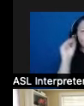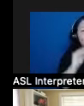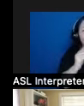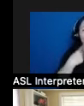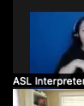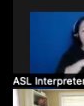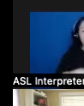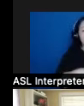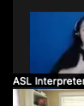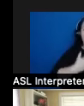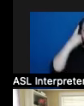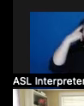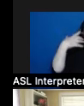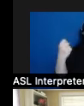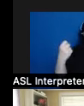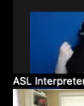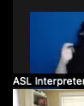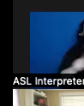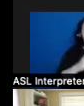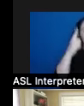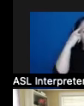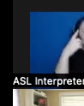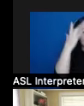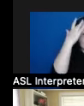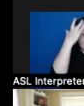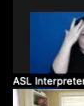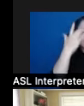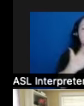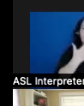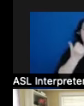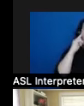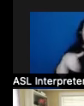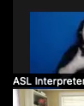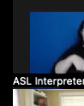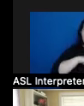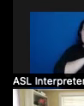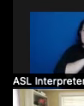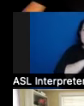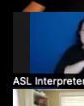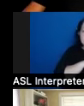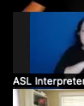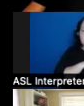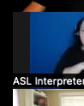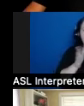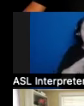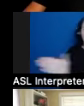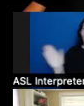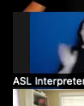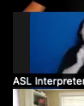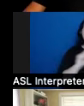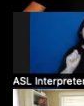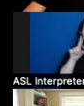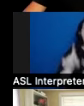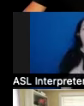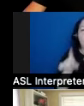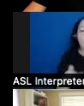mental health, as well as mental illness, the better we all are, because it's out in the open and it's safer to ask questions and